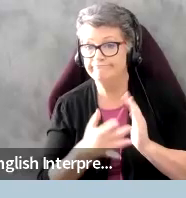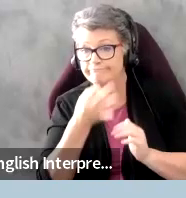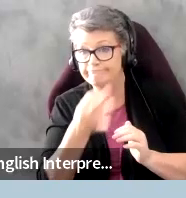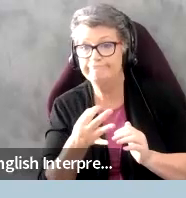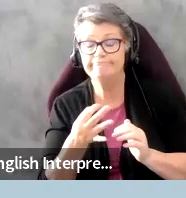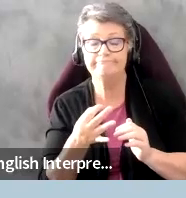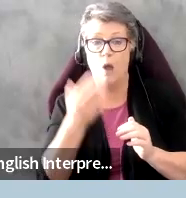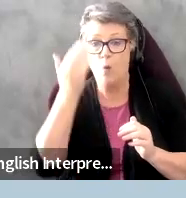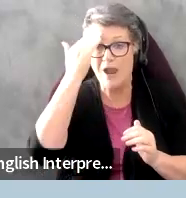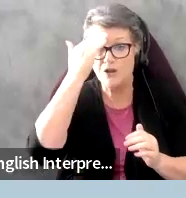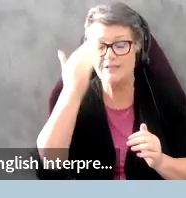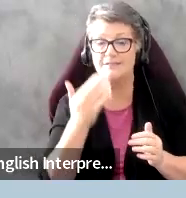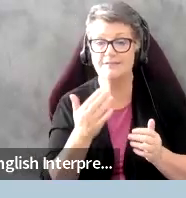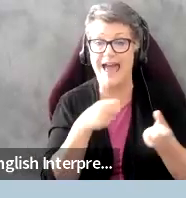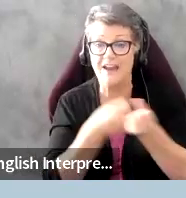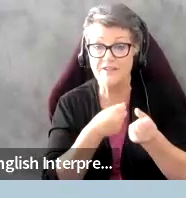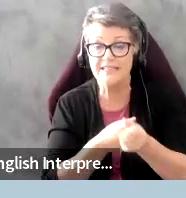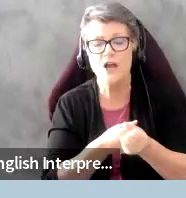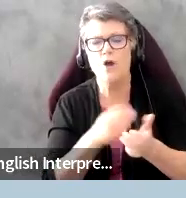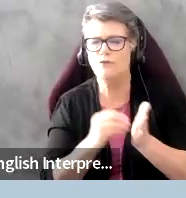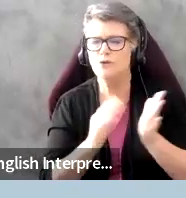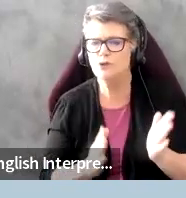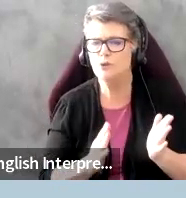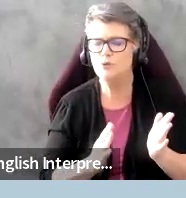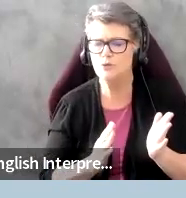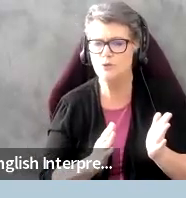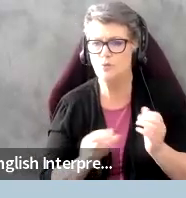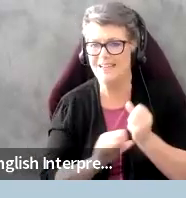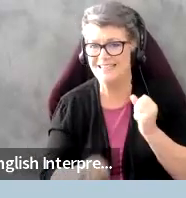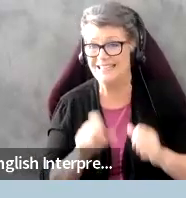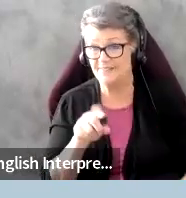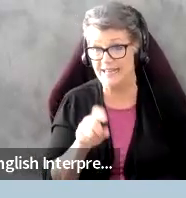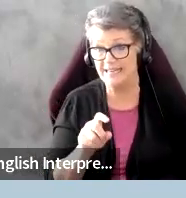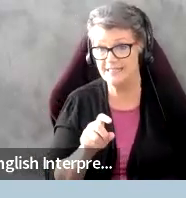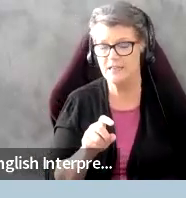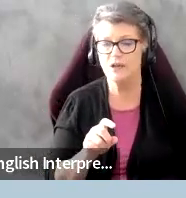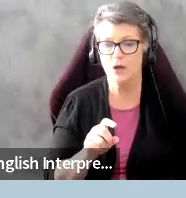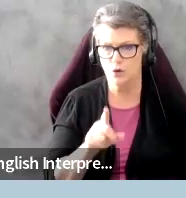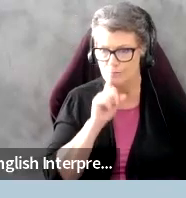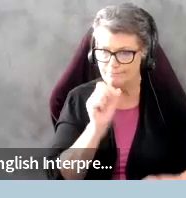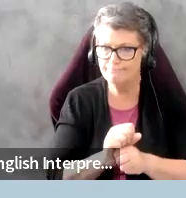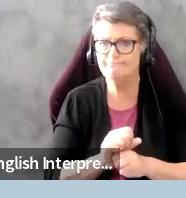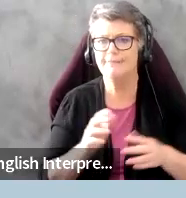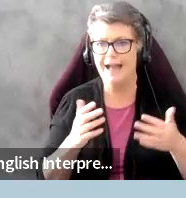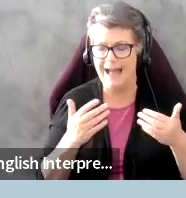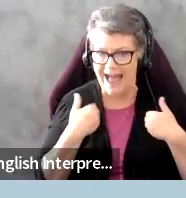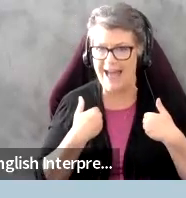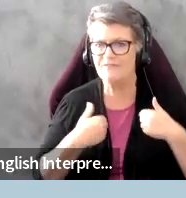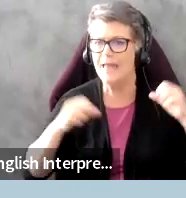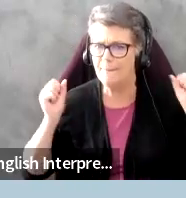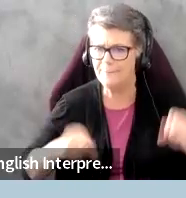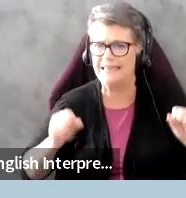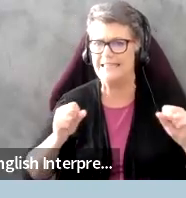and advocacy for students who, with extensive needs, who absolutely have the capacity